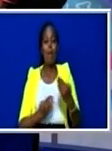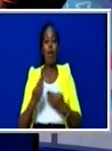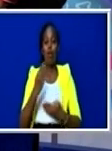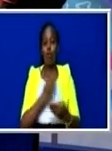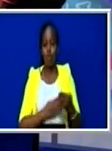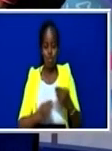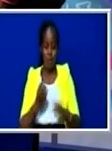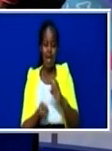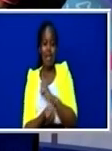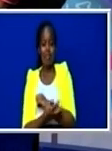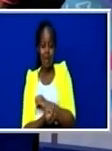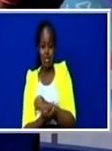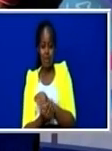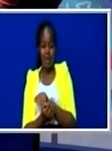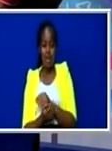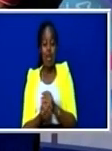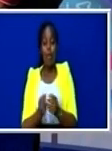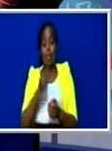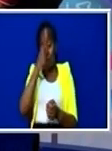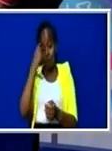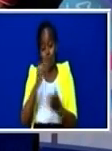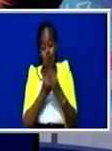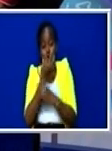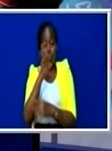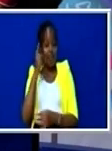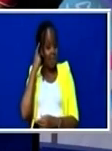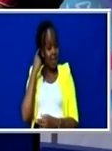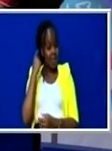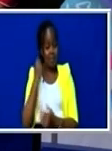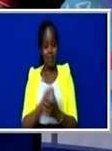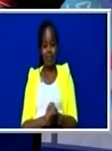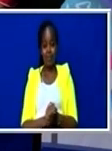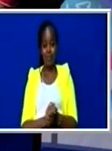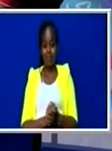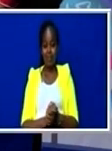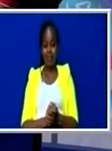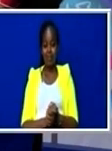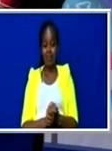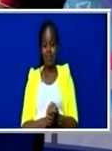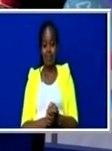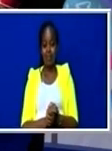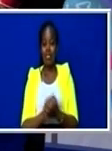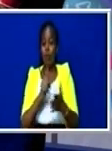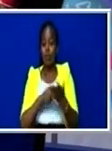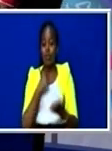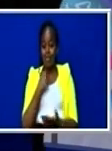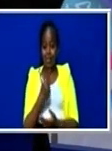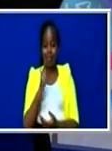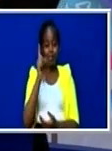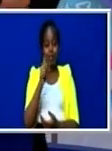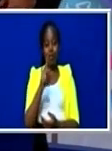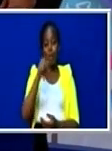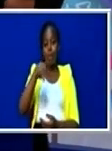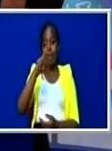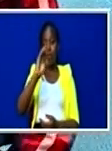biological aspect behind the growth of the... Sasa we cut away, go do away the Very good. So what we are saying here is